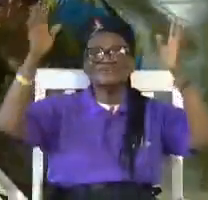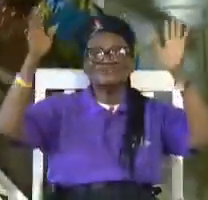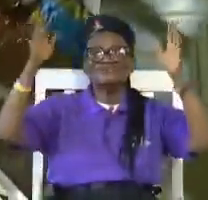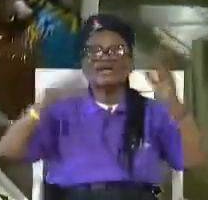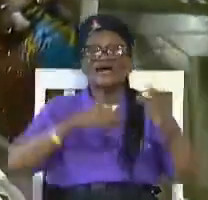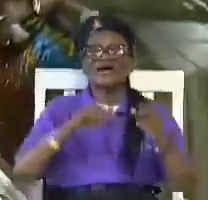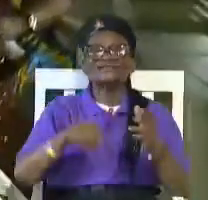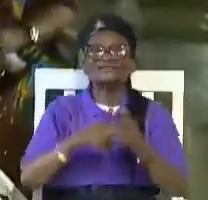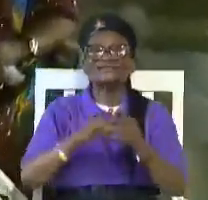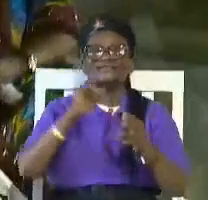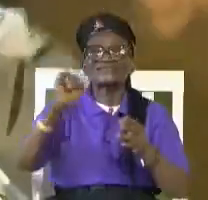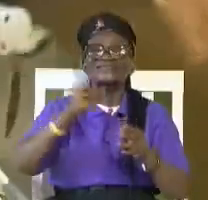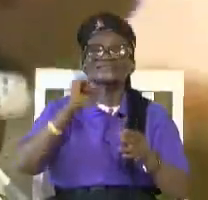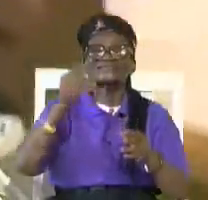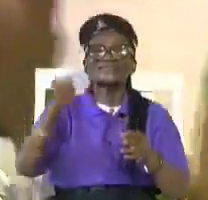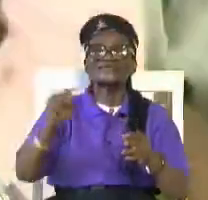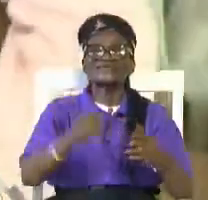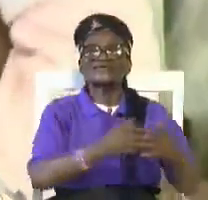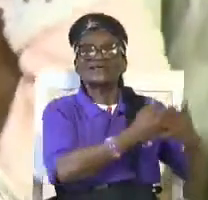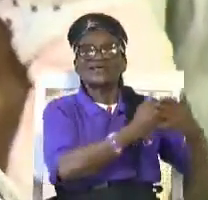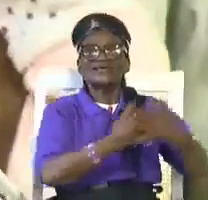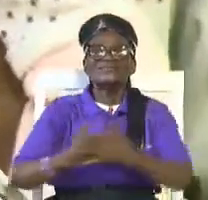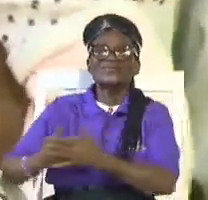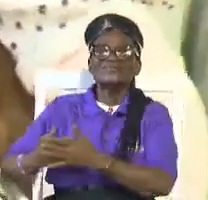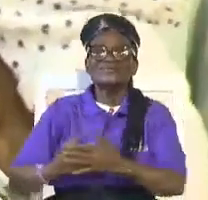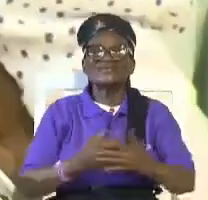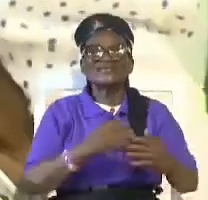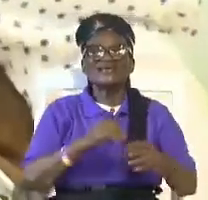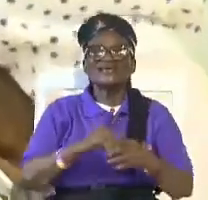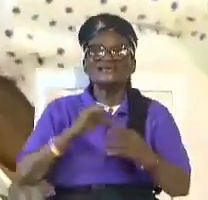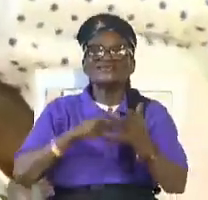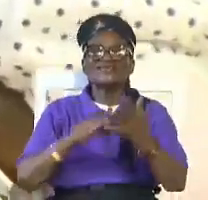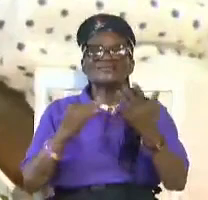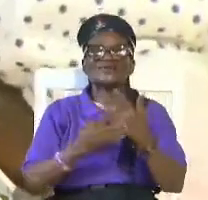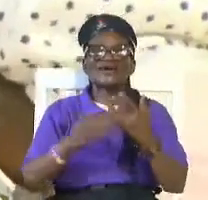And this is the baby. In April 9th,